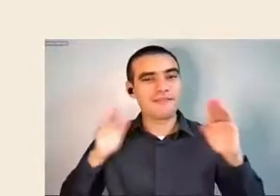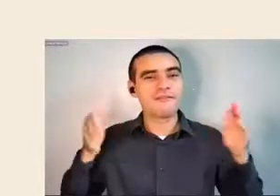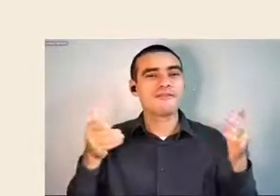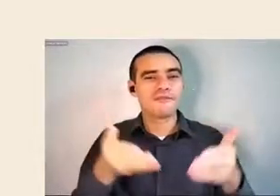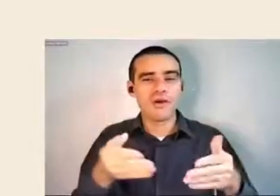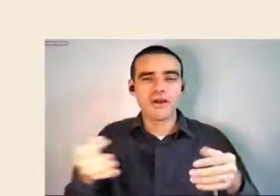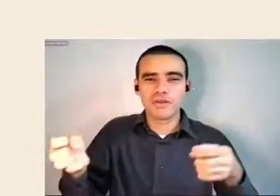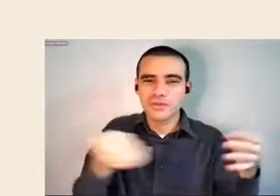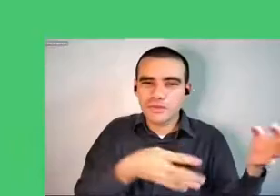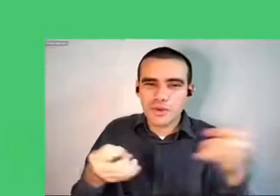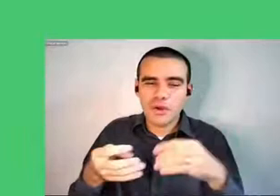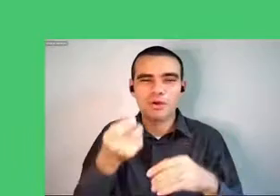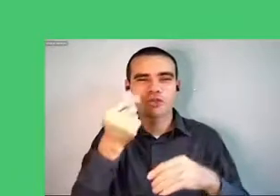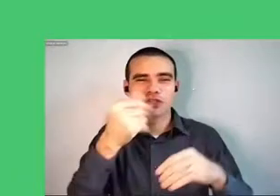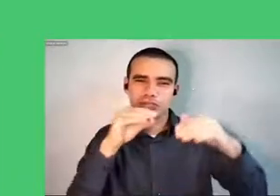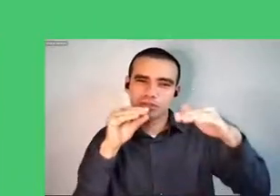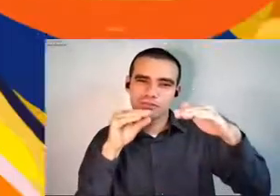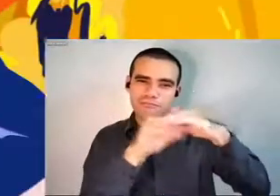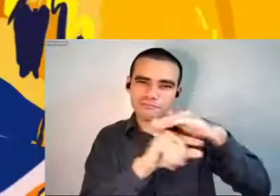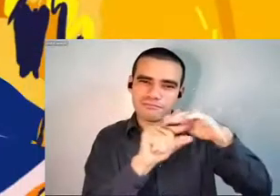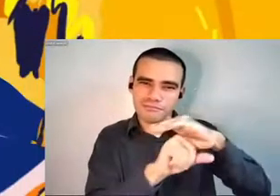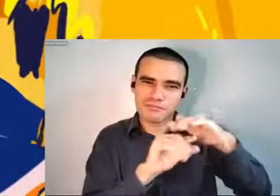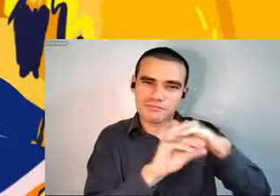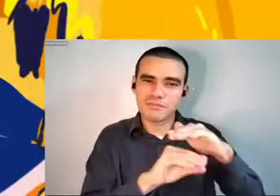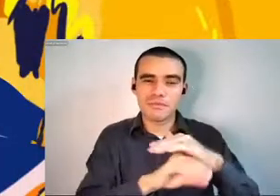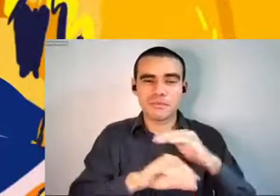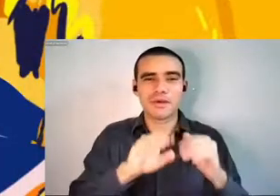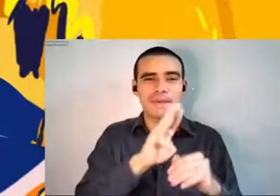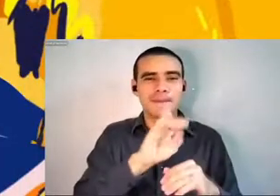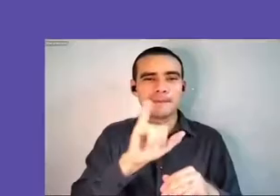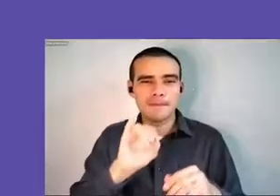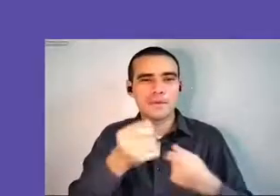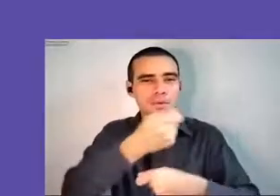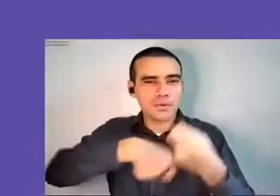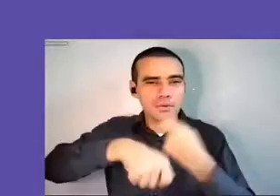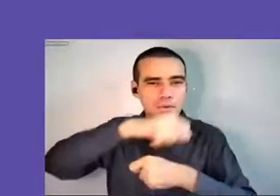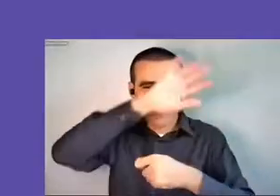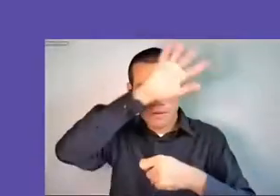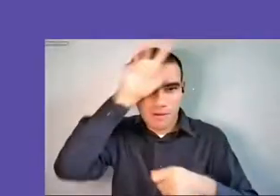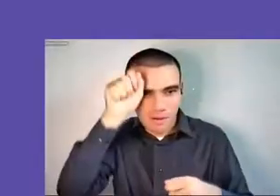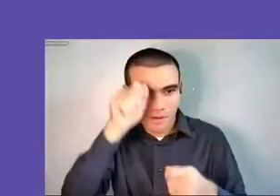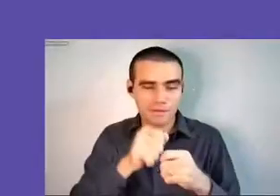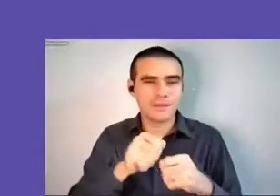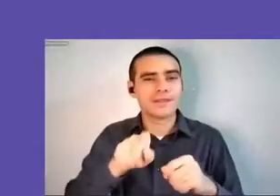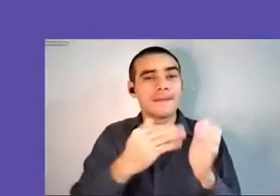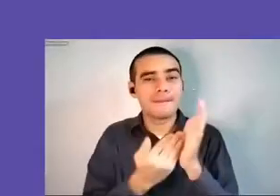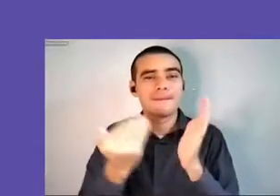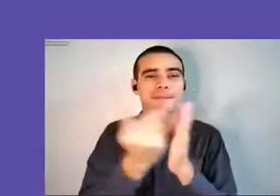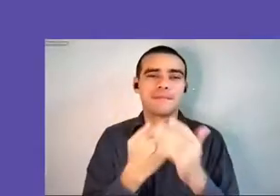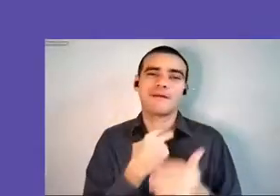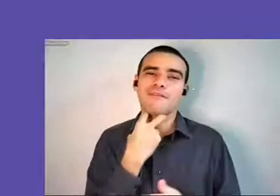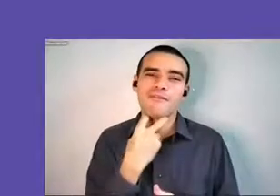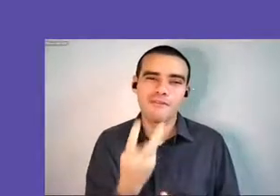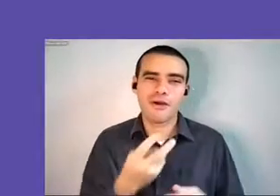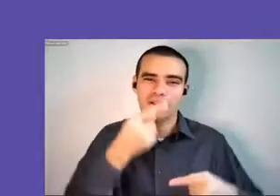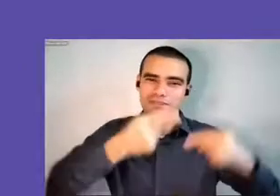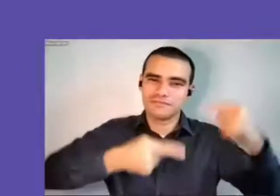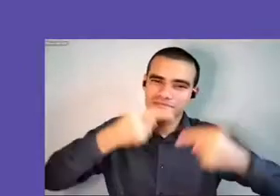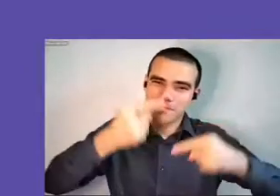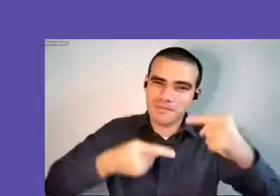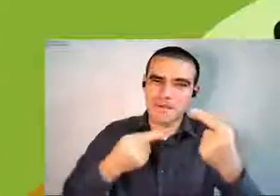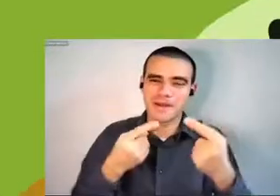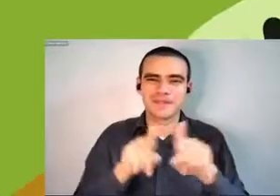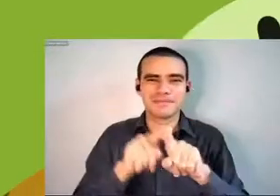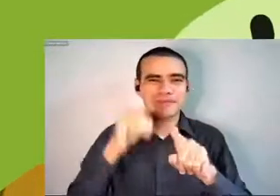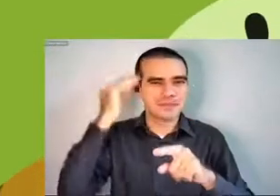Welcome to participate in this forum. We want to bring to you new voices for this debate,